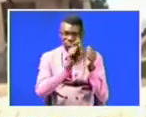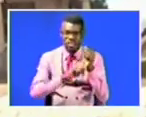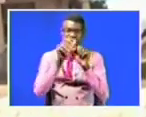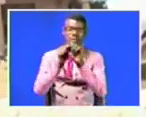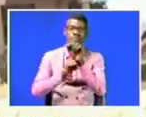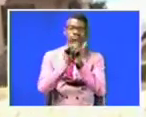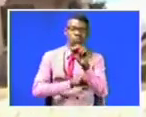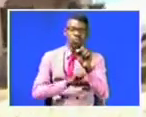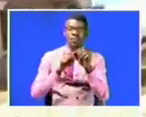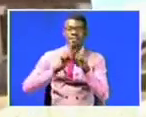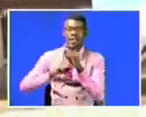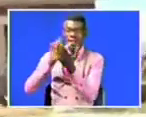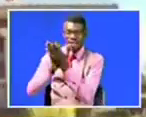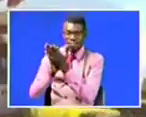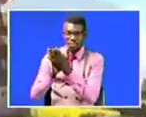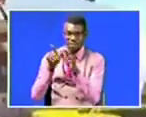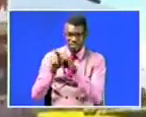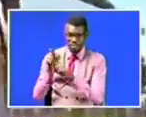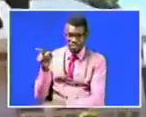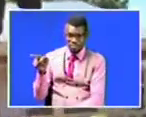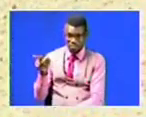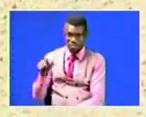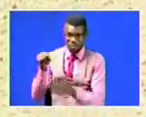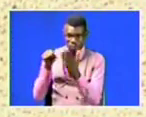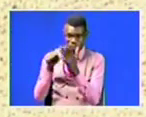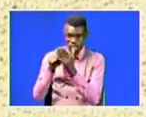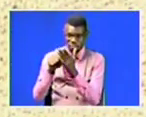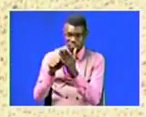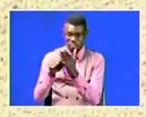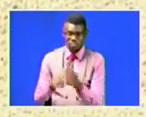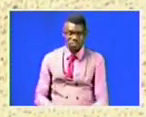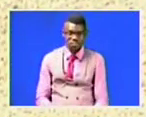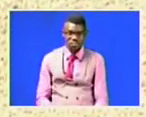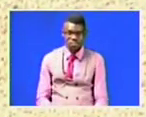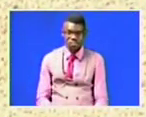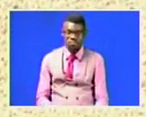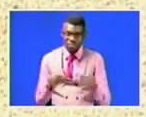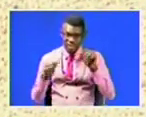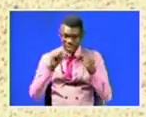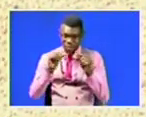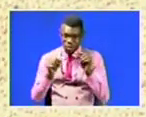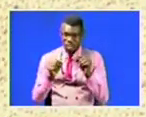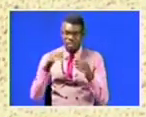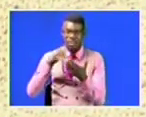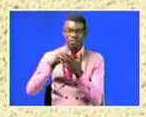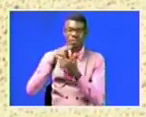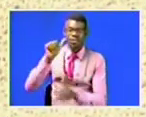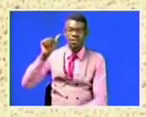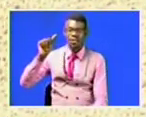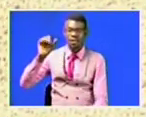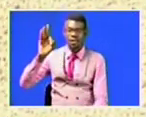or storage, and are mainly associated with cereal crops. Mycotoxins include aflatoxin, which